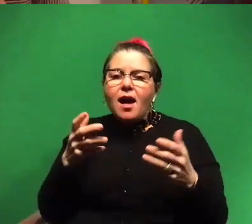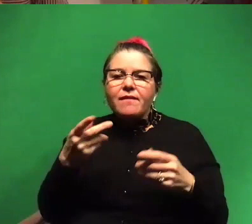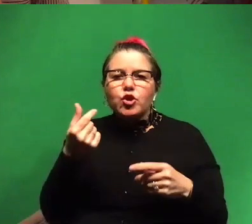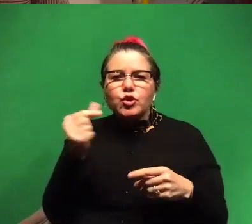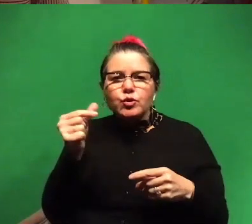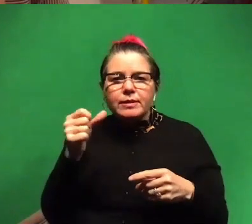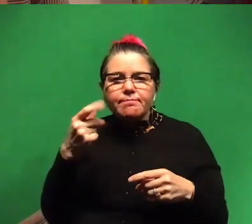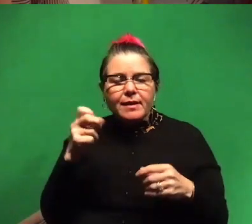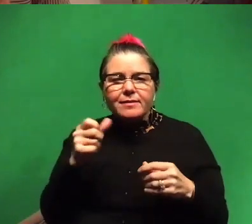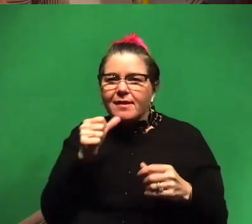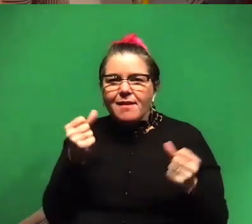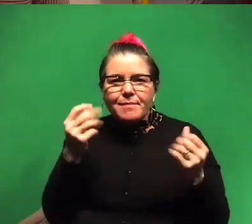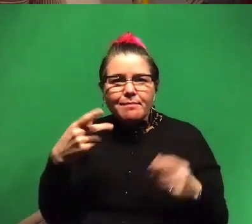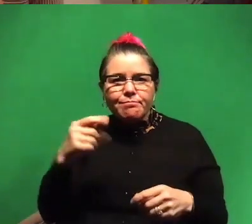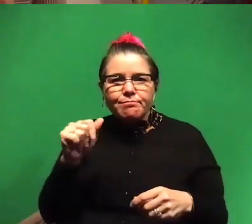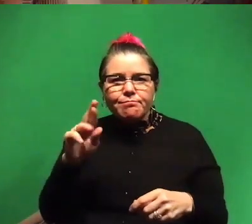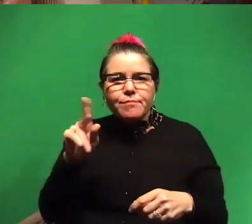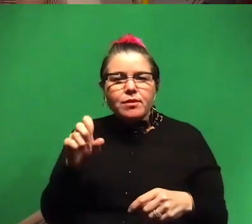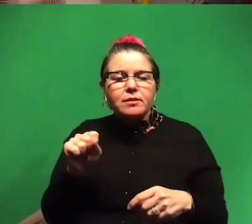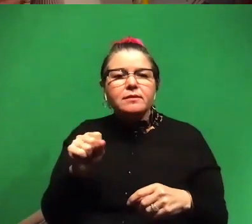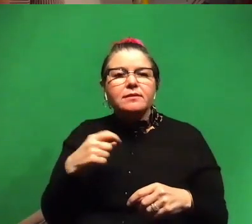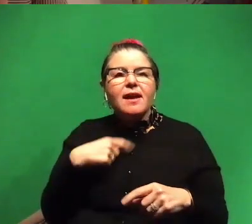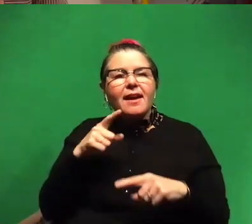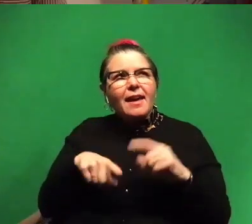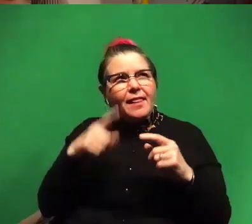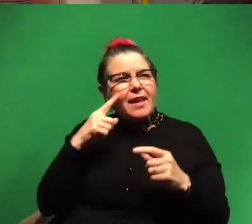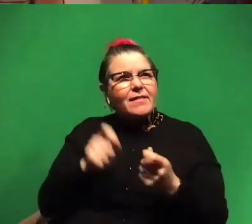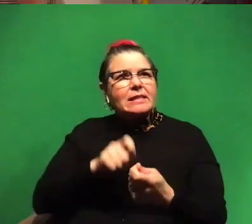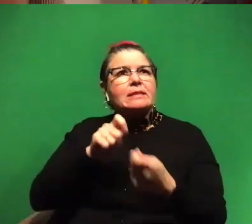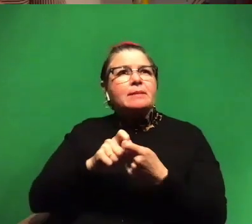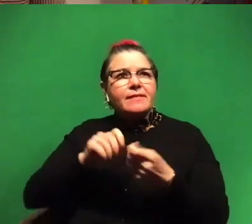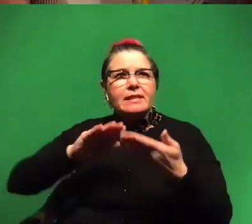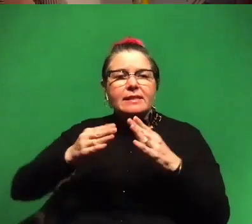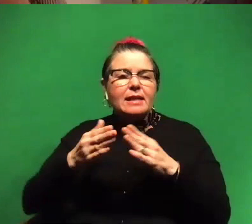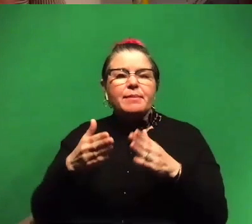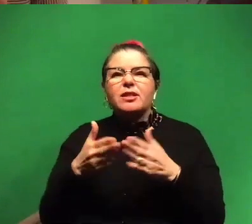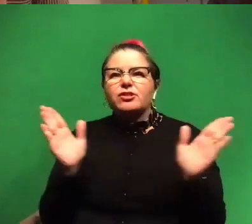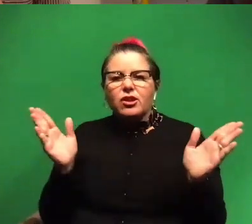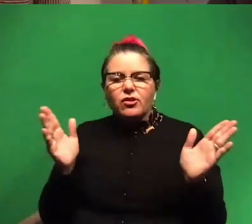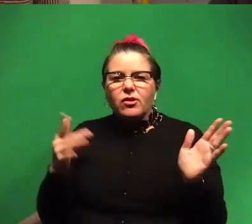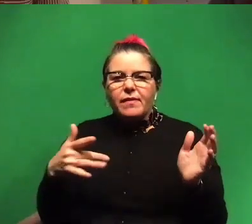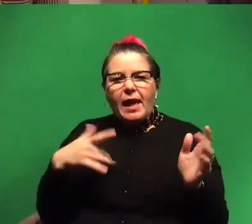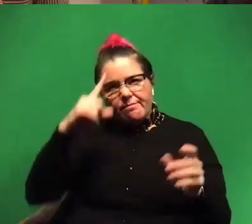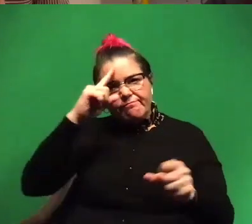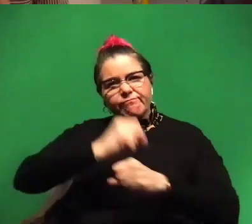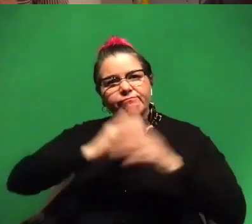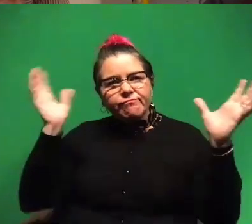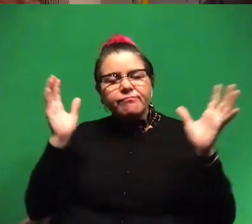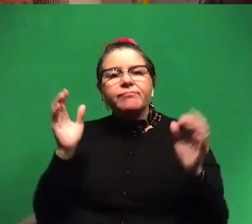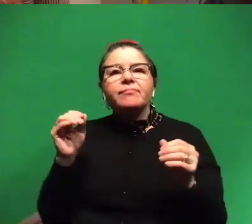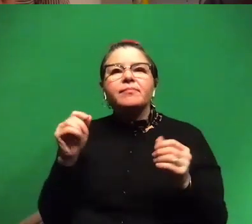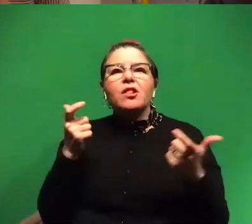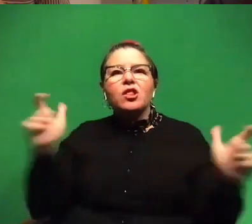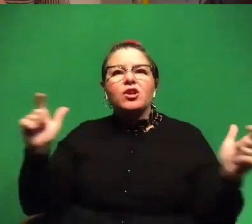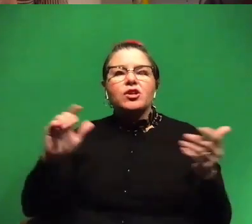And so I think that's, I can't really think of a specific city, but just in general, I have like that image of really